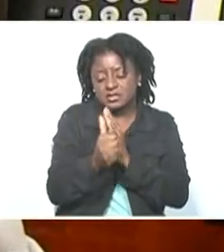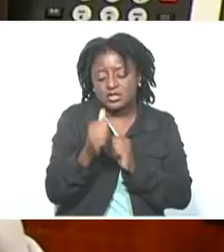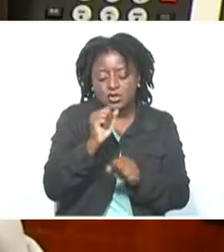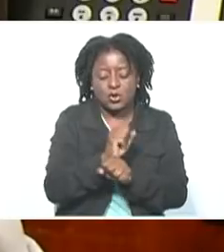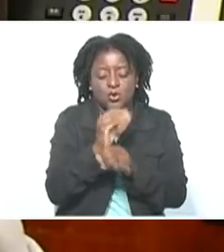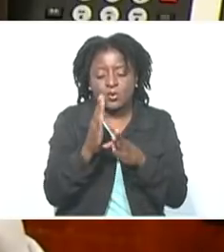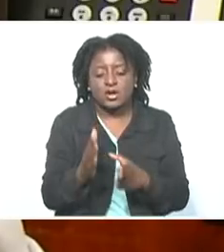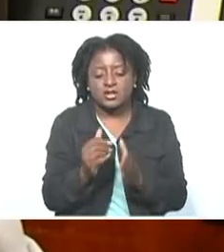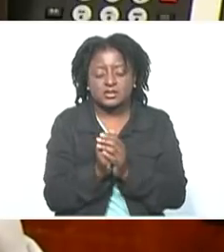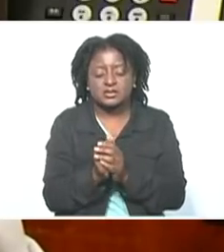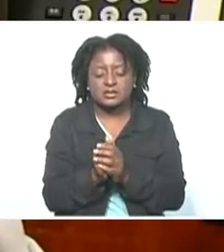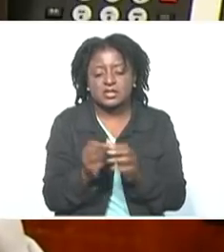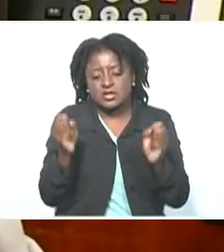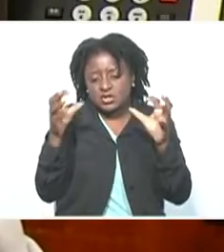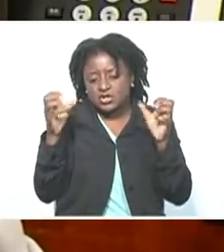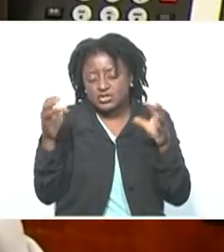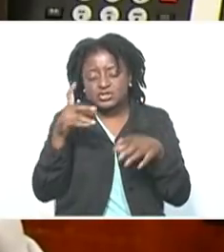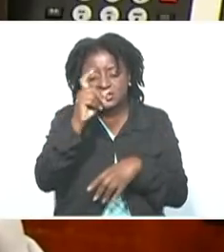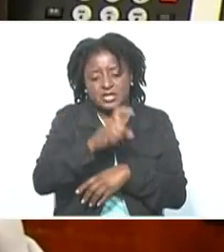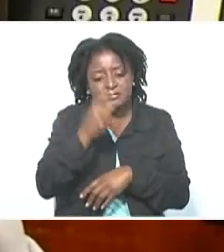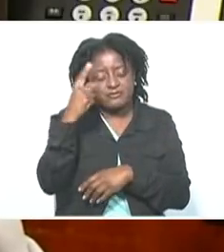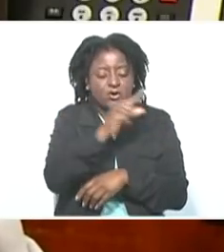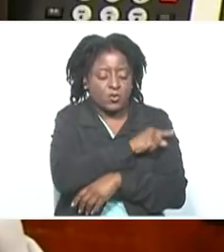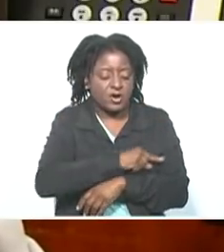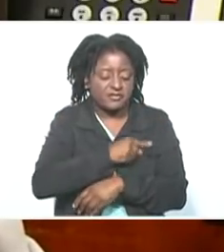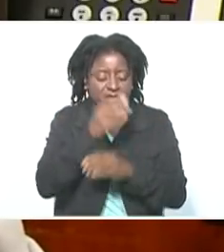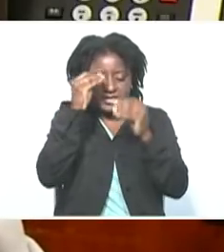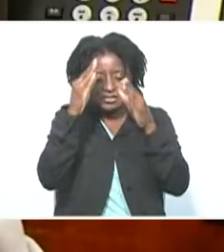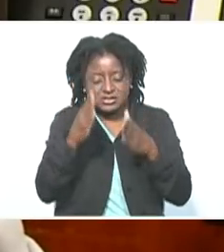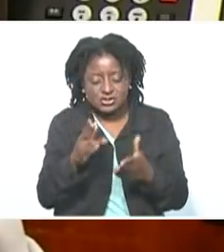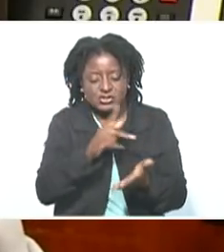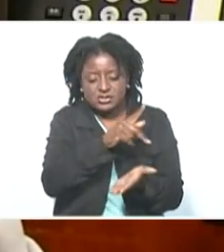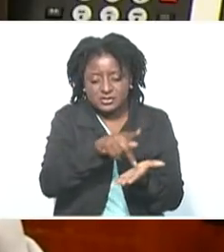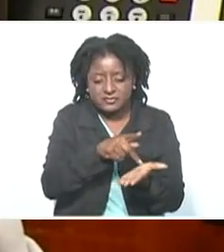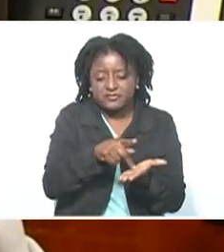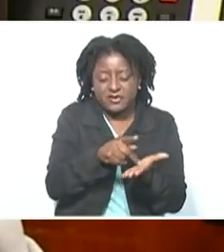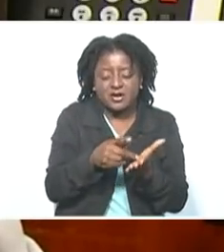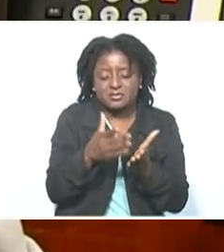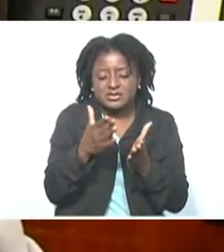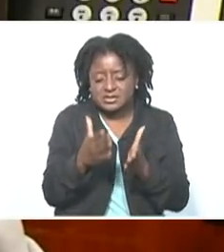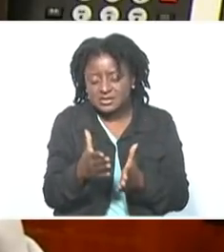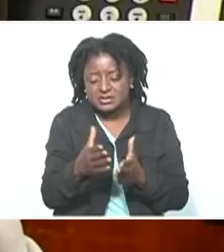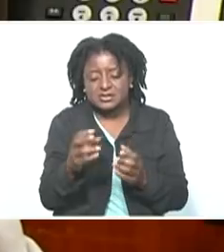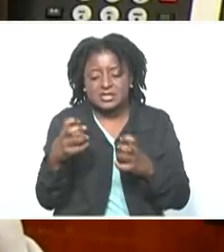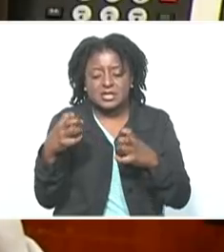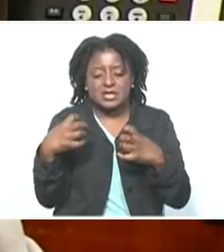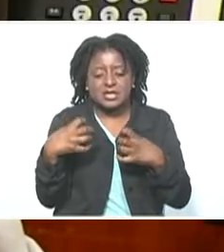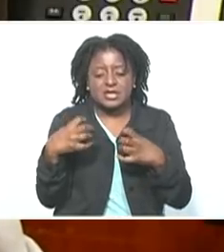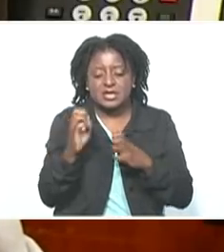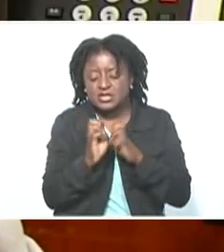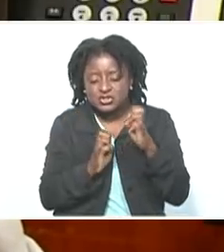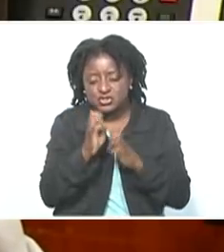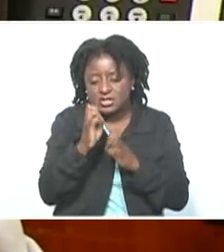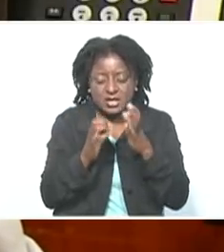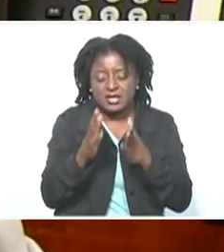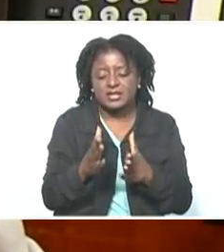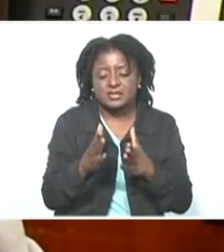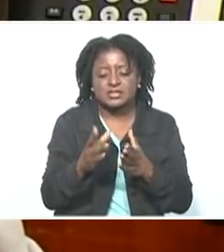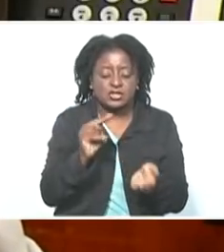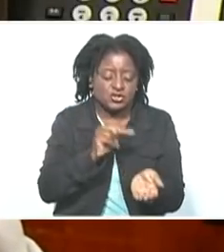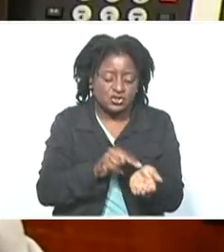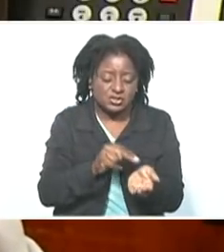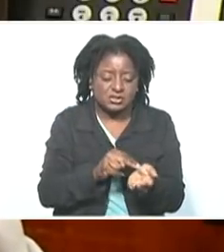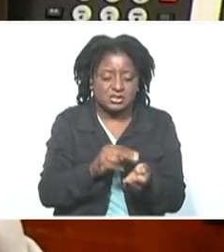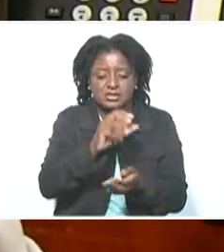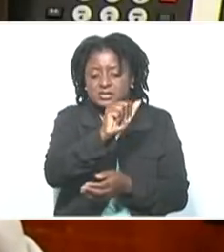an urgent need for qualified teachers, for qualified pharmacists, for engineers, for nurses, for air